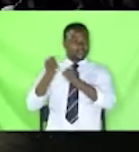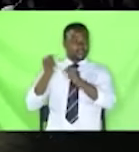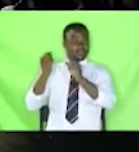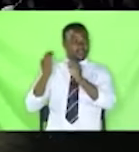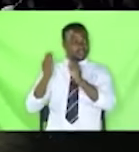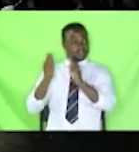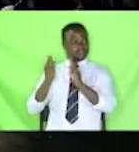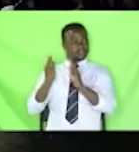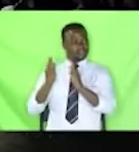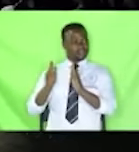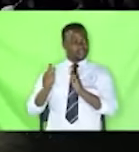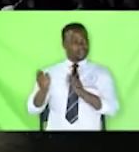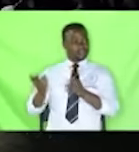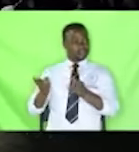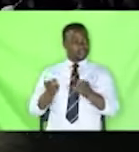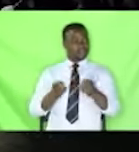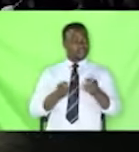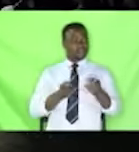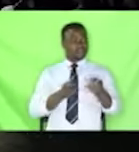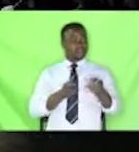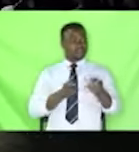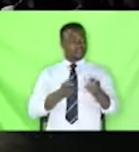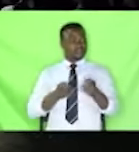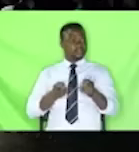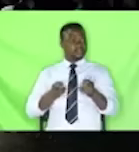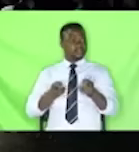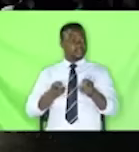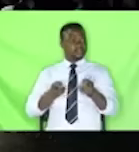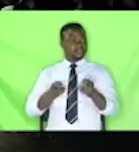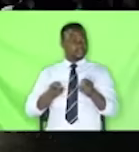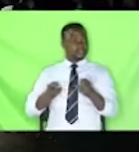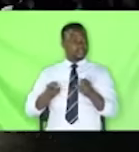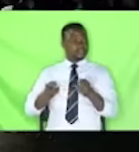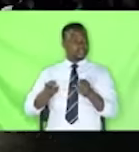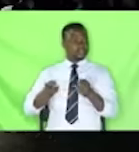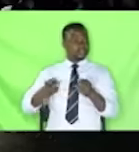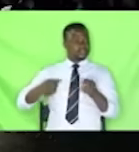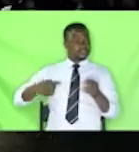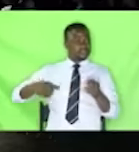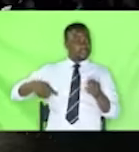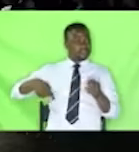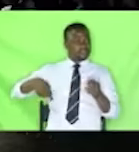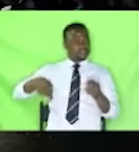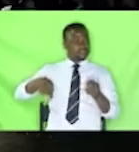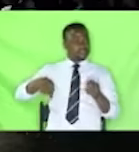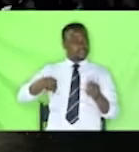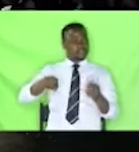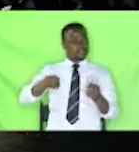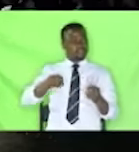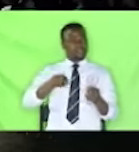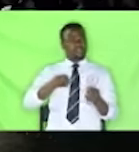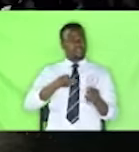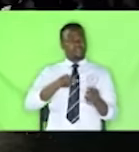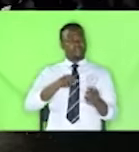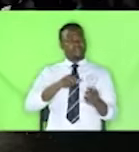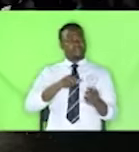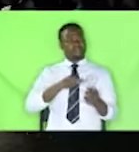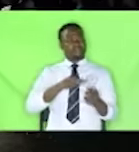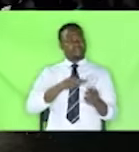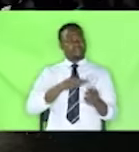Savior reigns. Let's bend their songs and